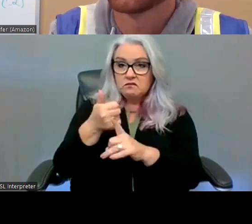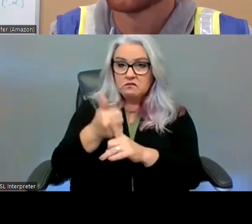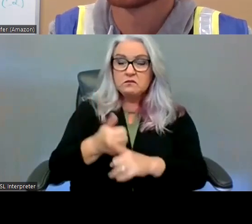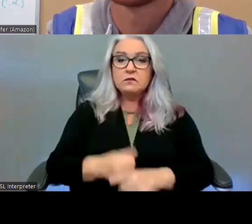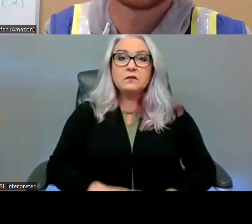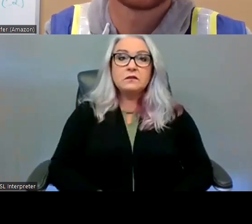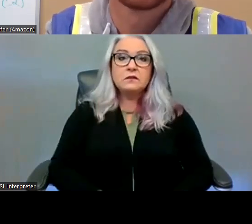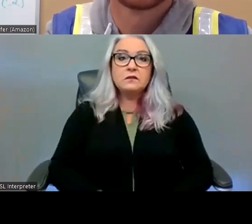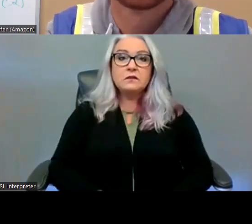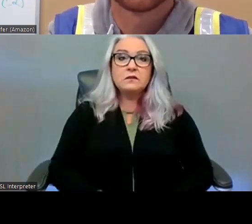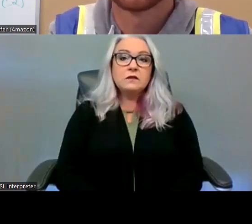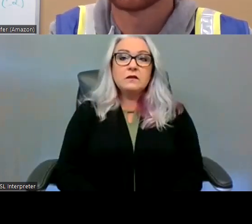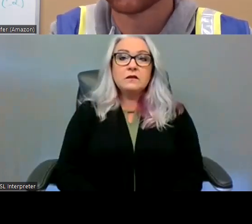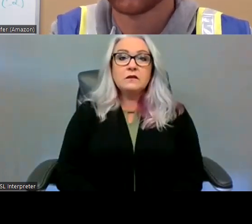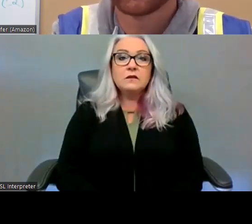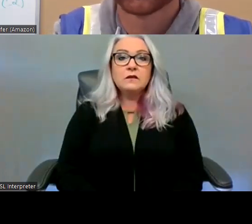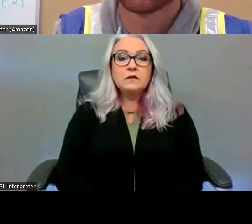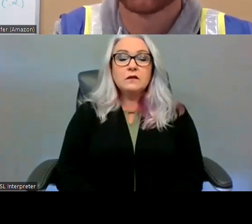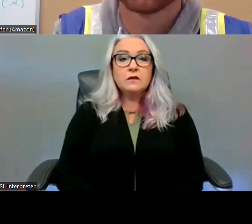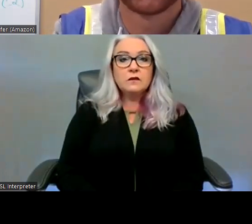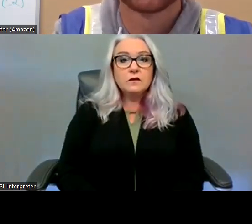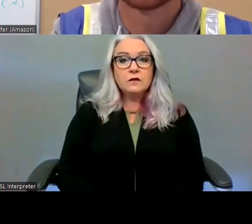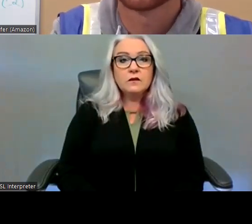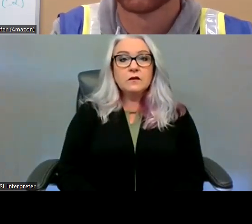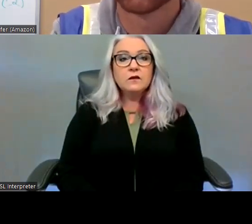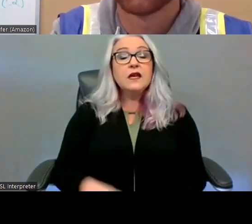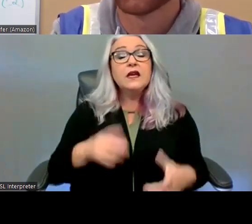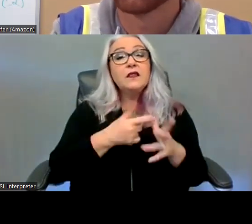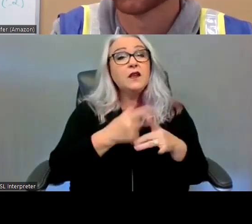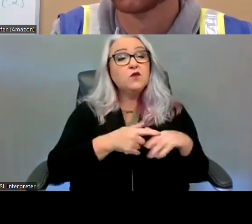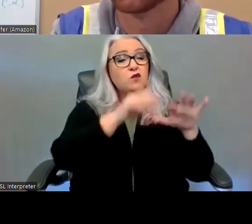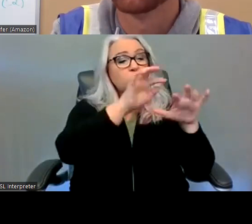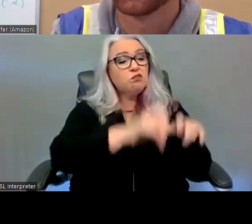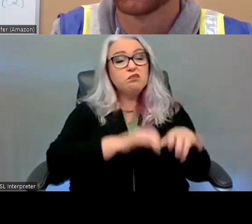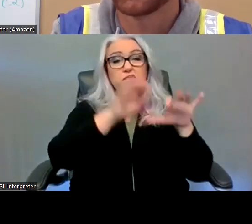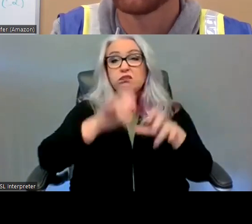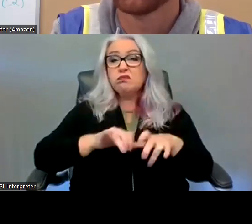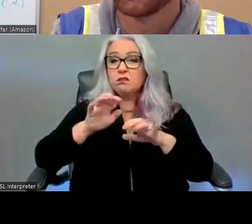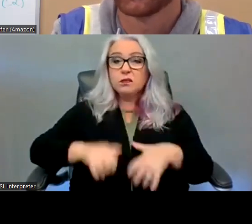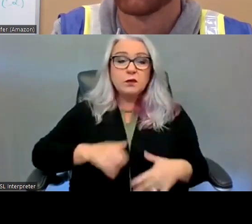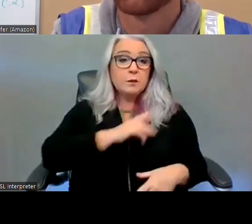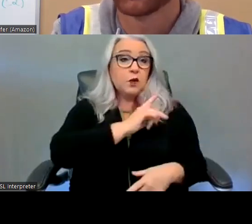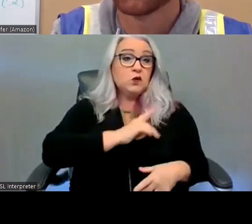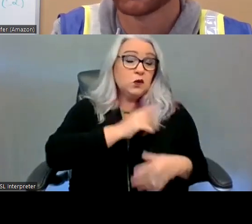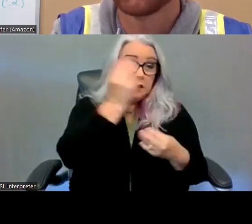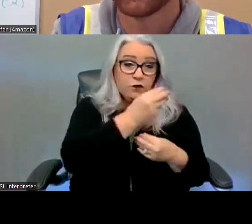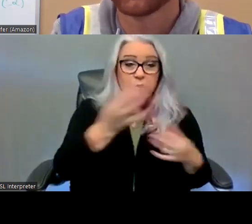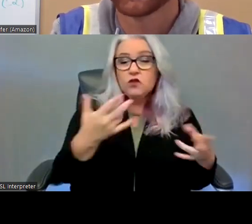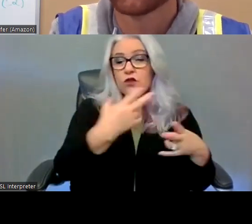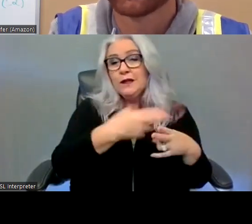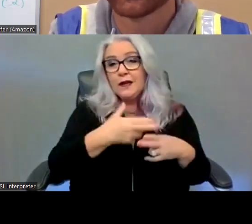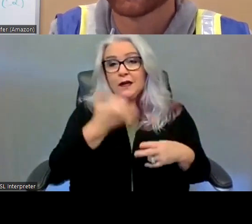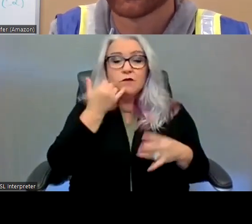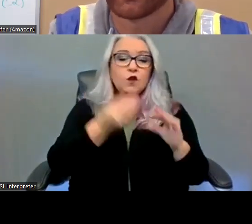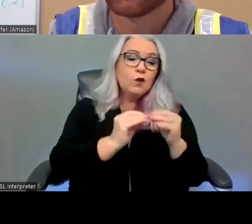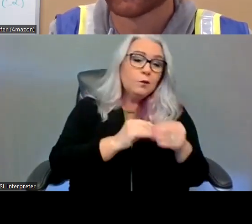On to the next slide. And this is where you'll fill out personal information just like you would a paper application. Name, phone number, email